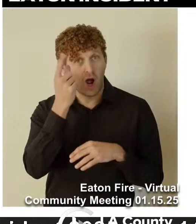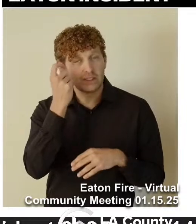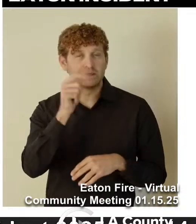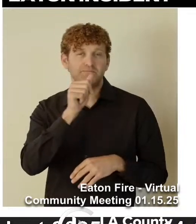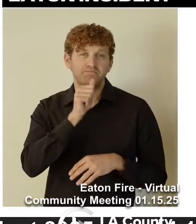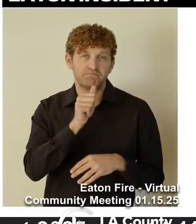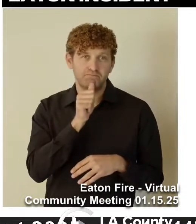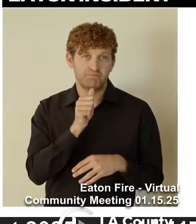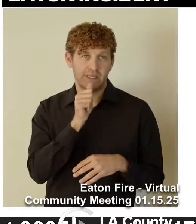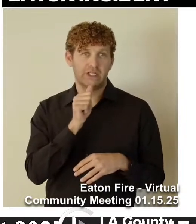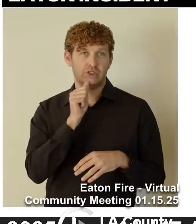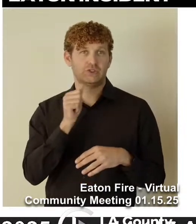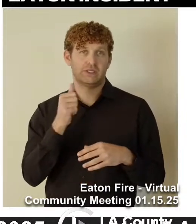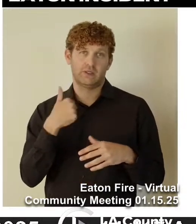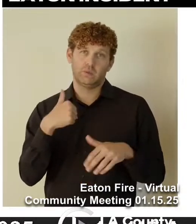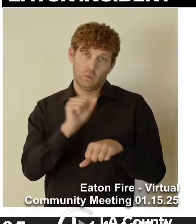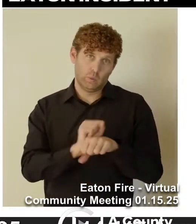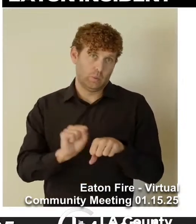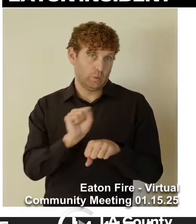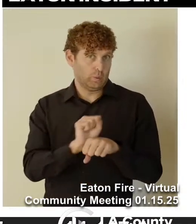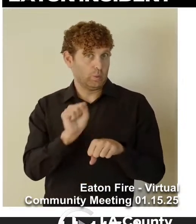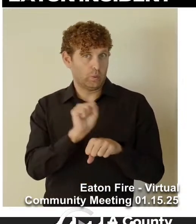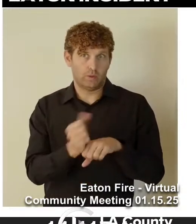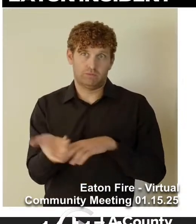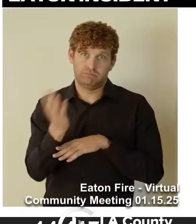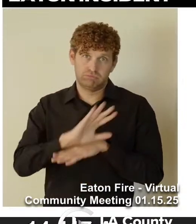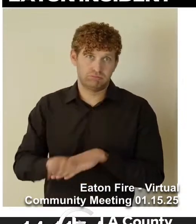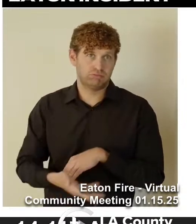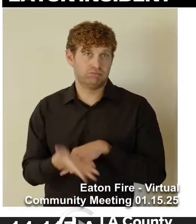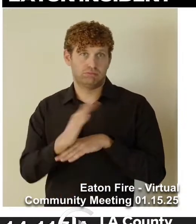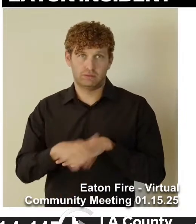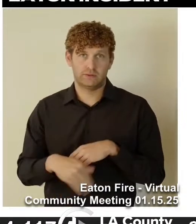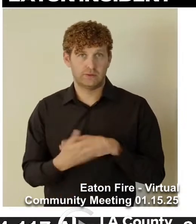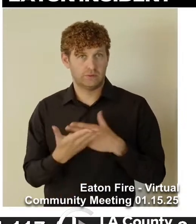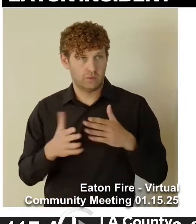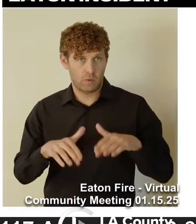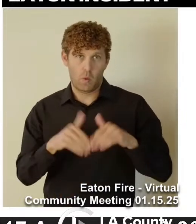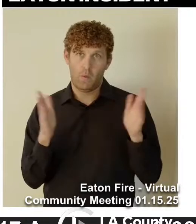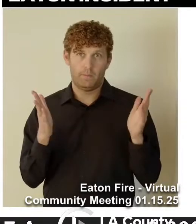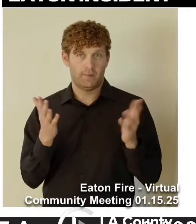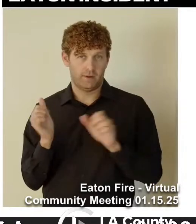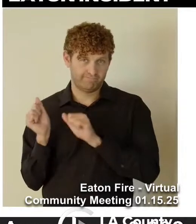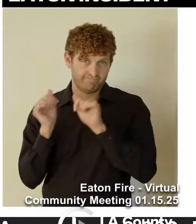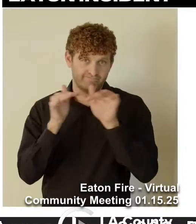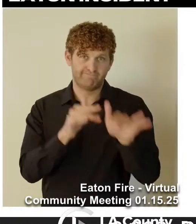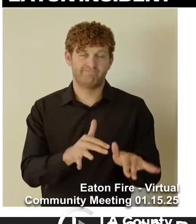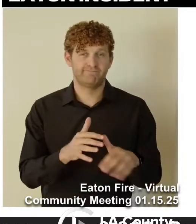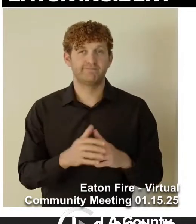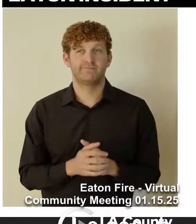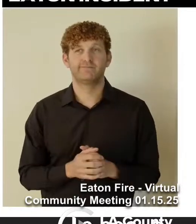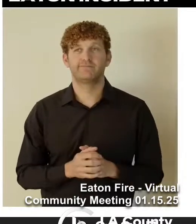We're working day and night to make sure that we can open up these areas. Thank you.